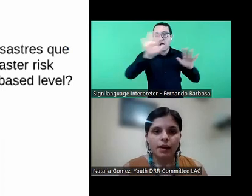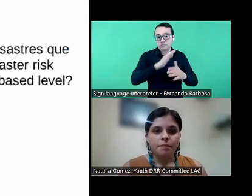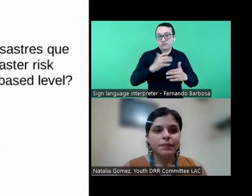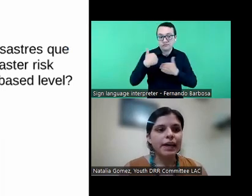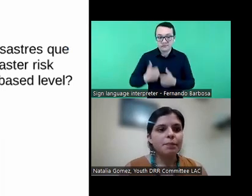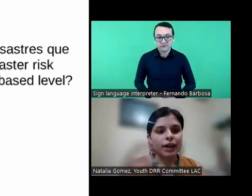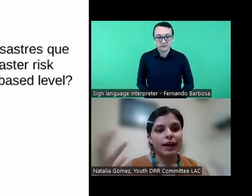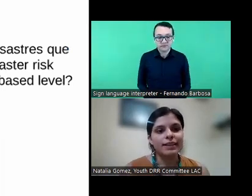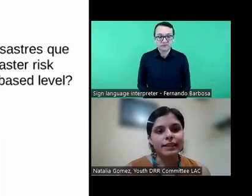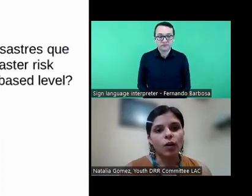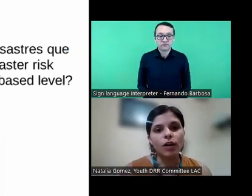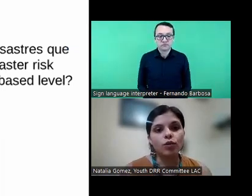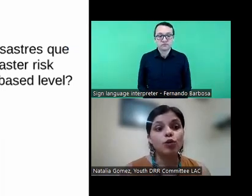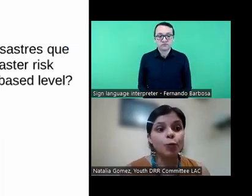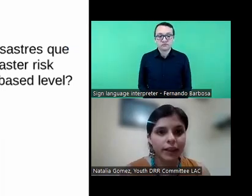also nationwide.